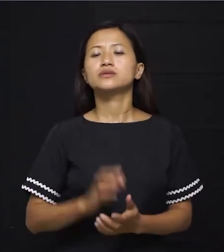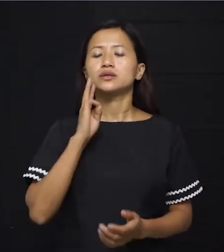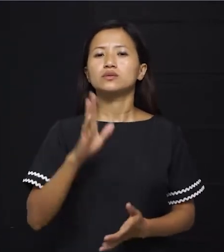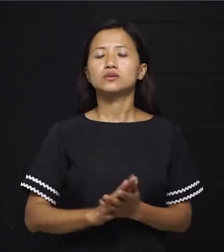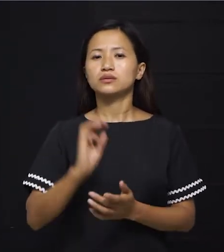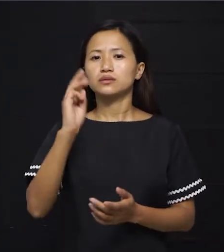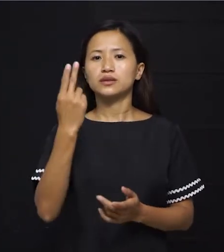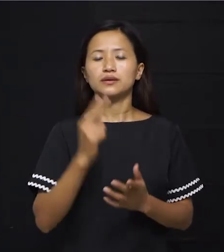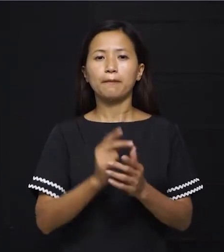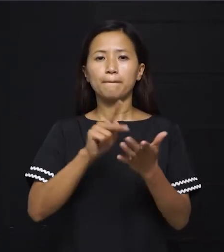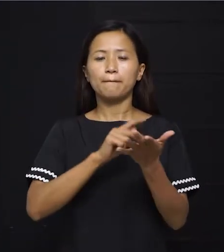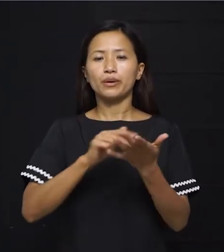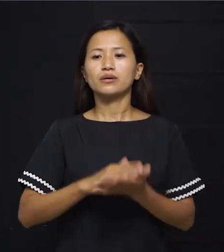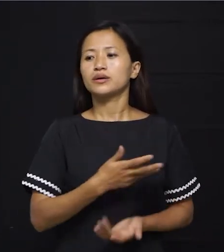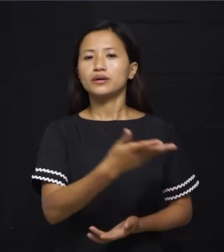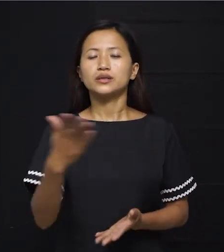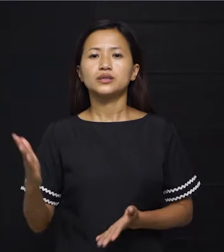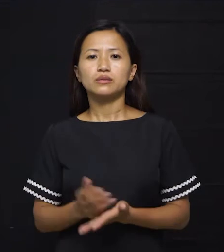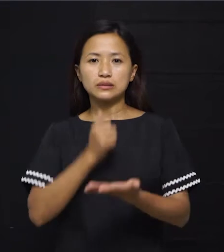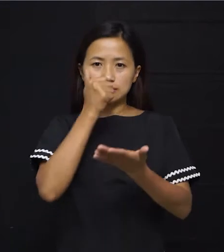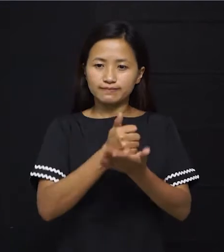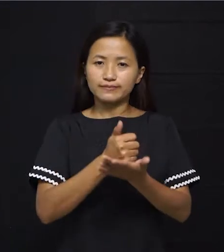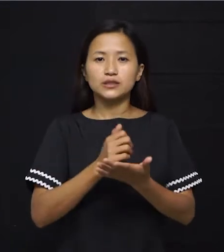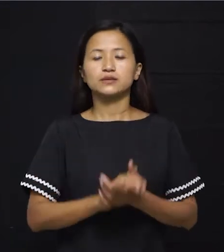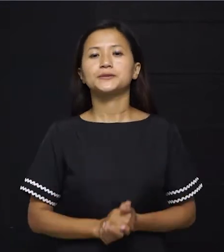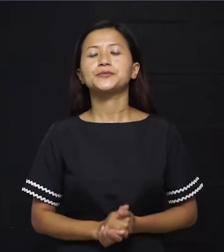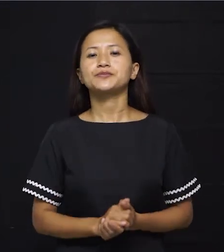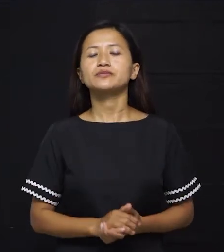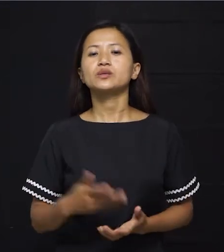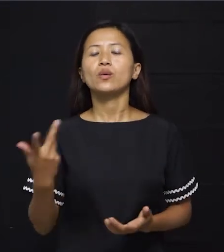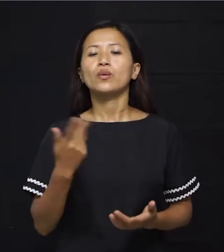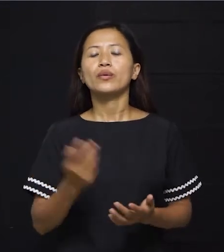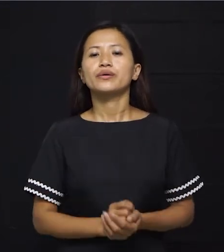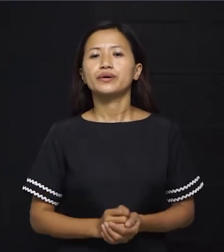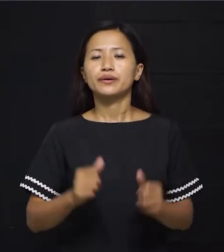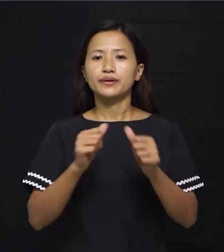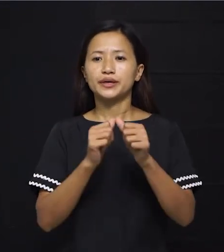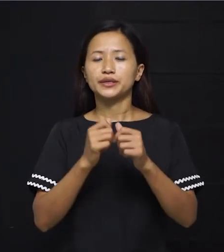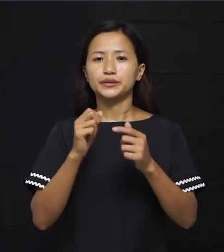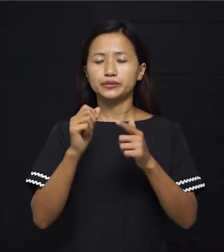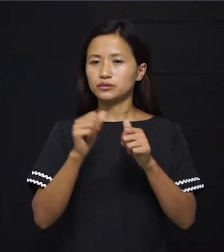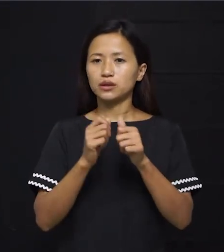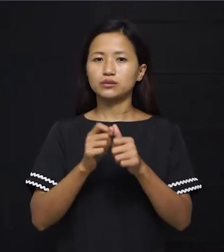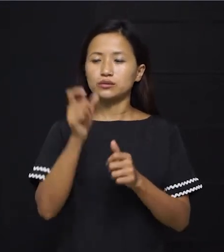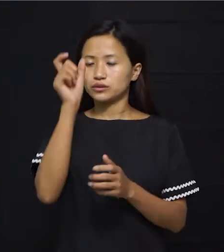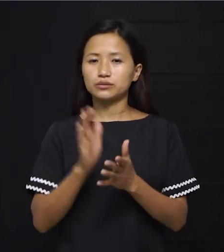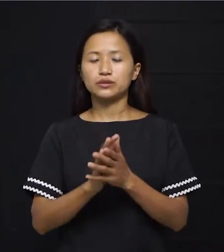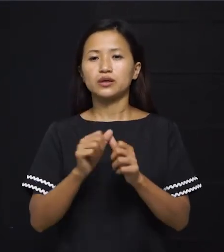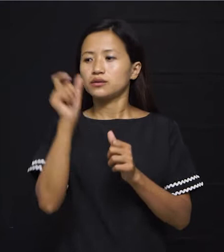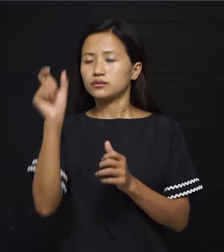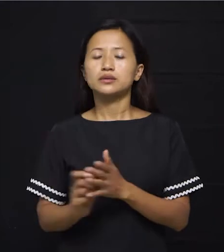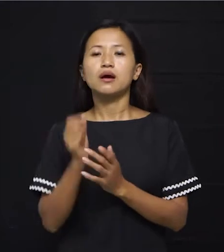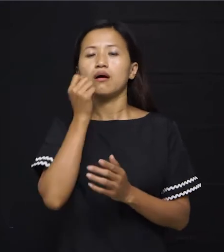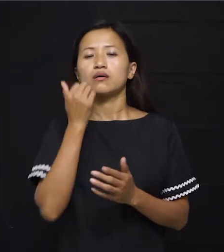second part, we saw that there was a judgment where Algu Chaudhary, the friend of Juman, was to stand as the